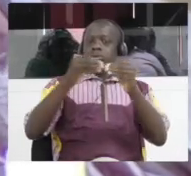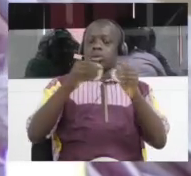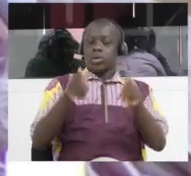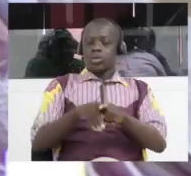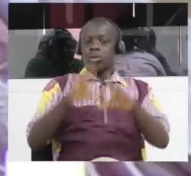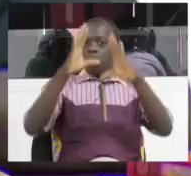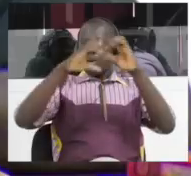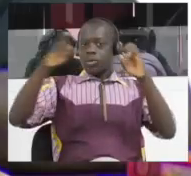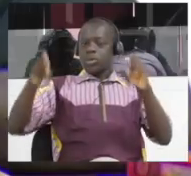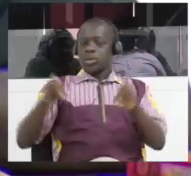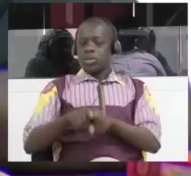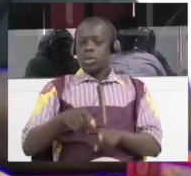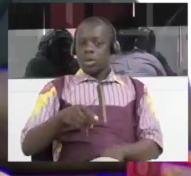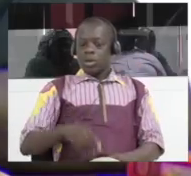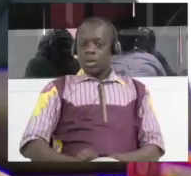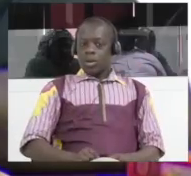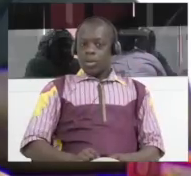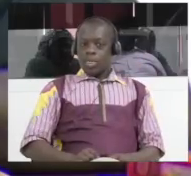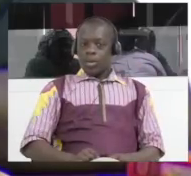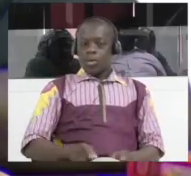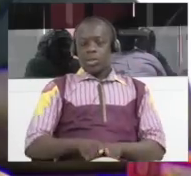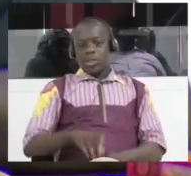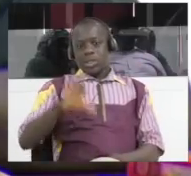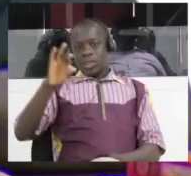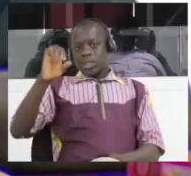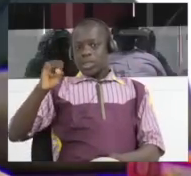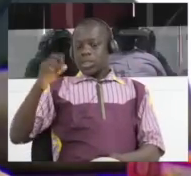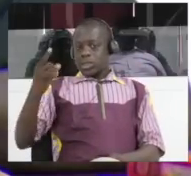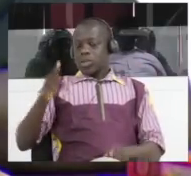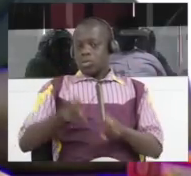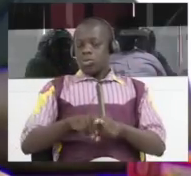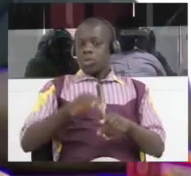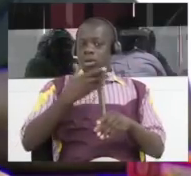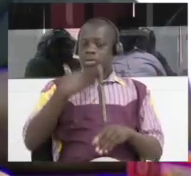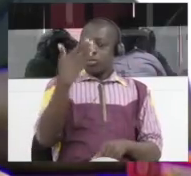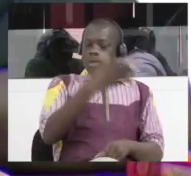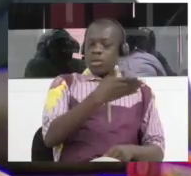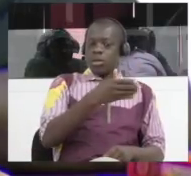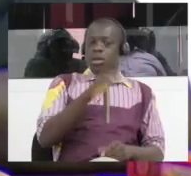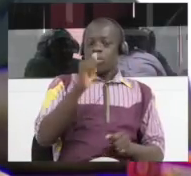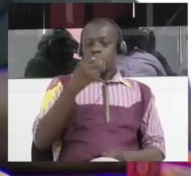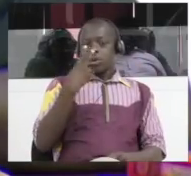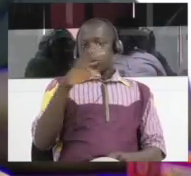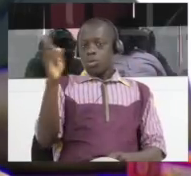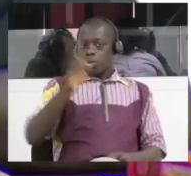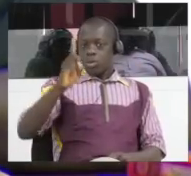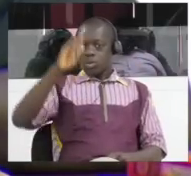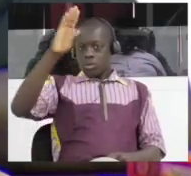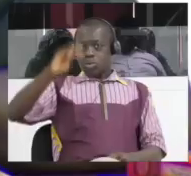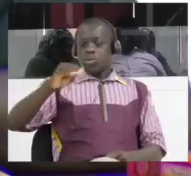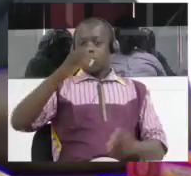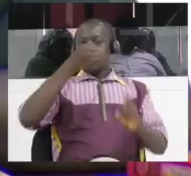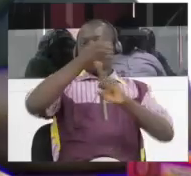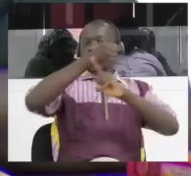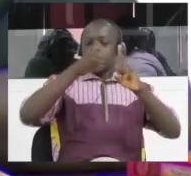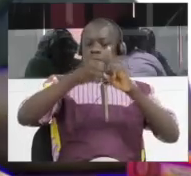there, we can join, you know, the officers, the gendarmerie officers or the tactical support or group officers who were there, and see what we are